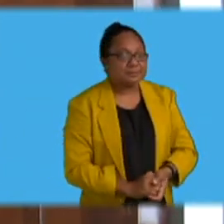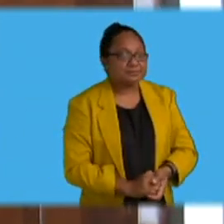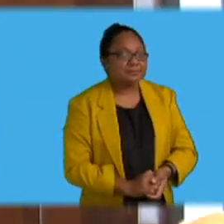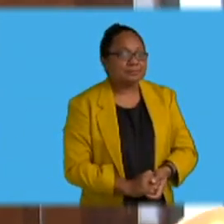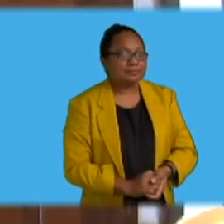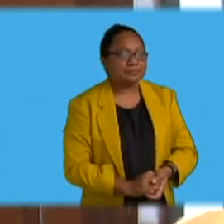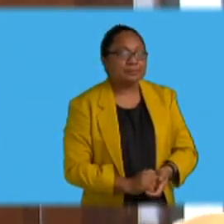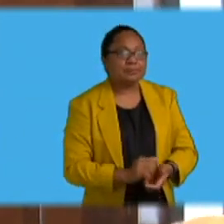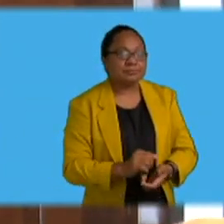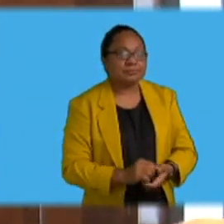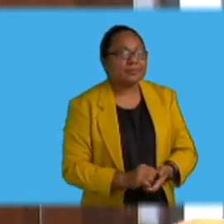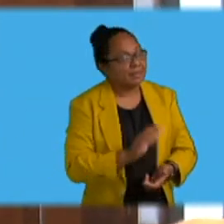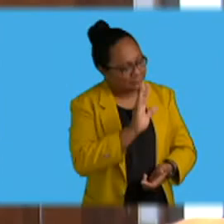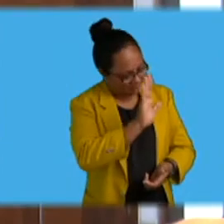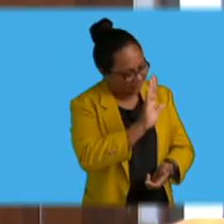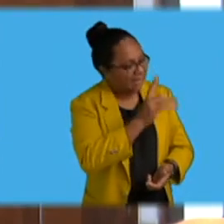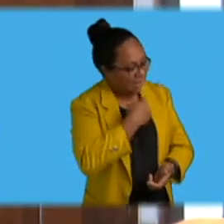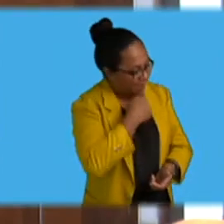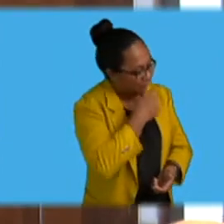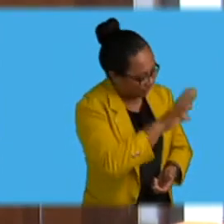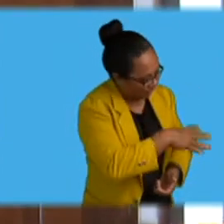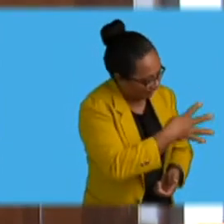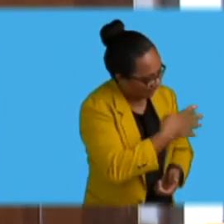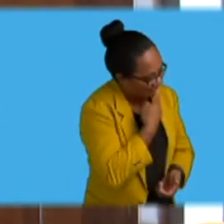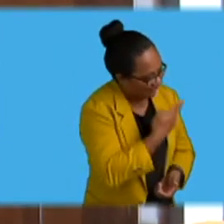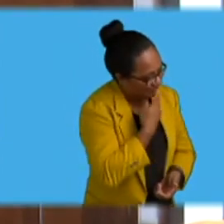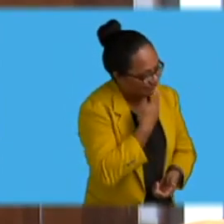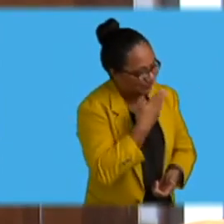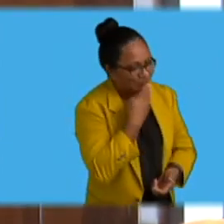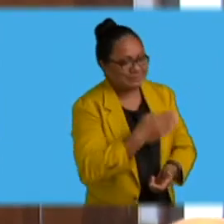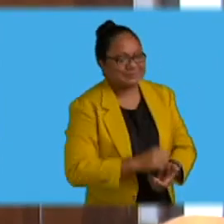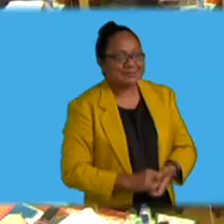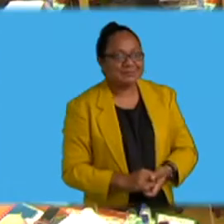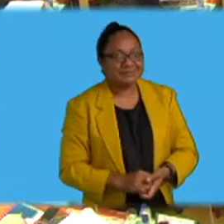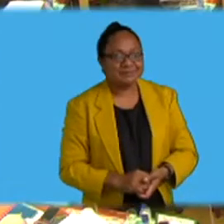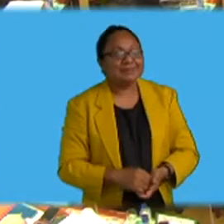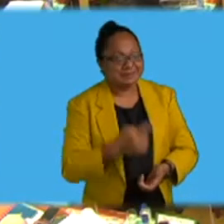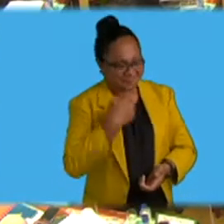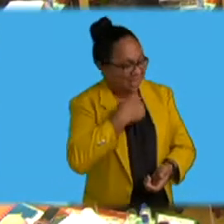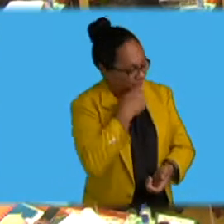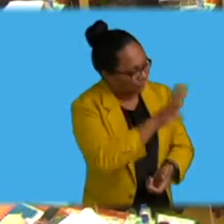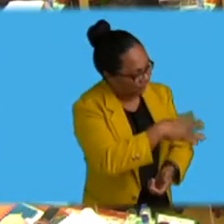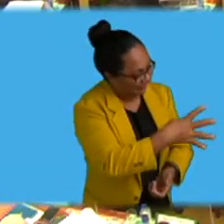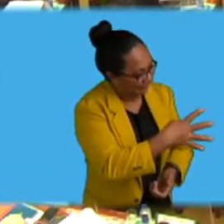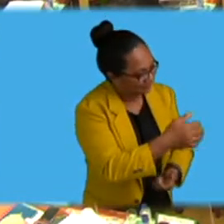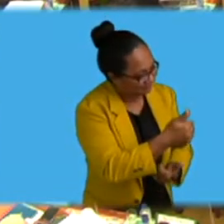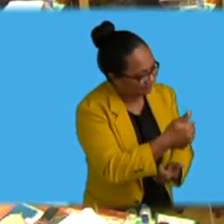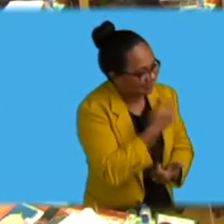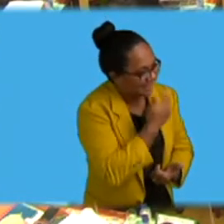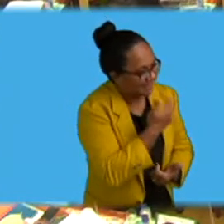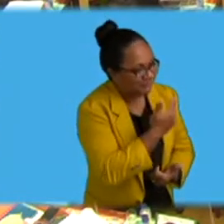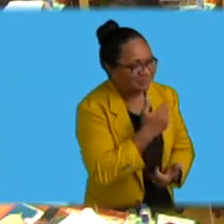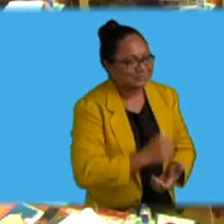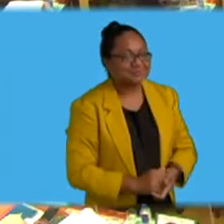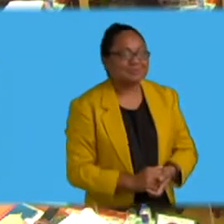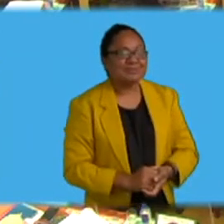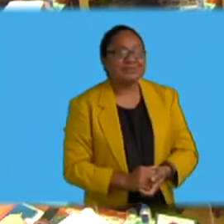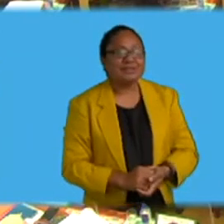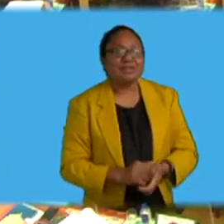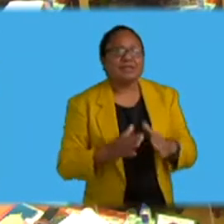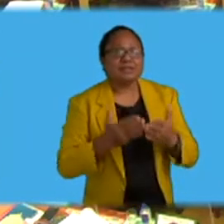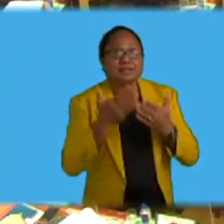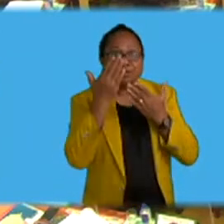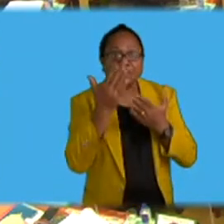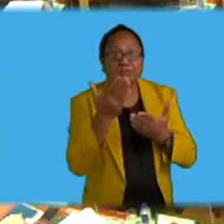I will look into it. The progress of that. I will look into it. Thank you. I now give the floor to the Honourable